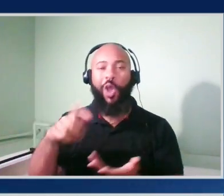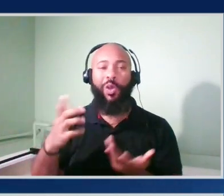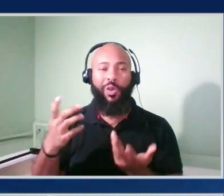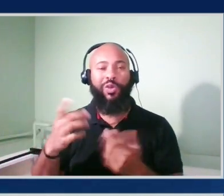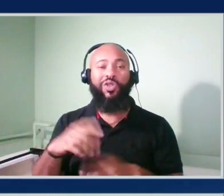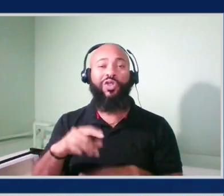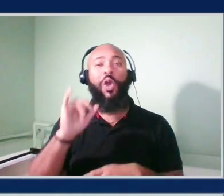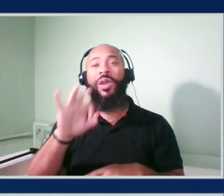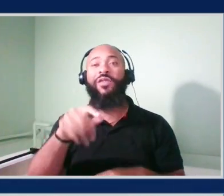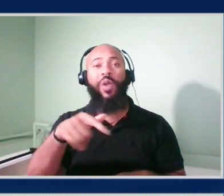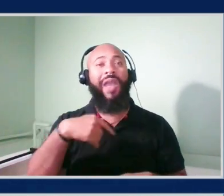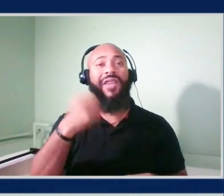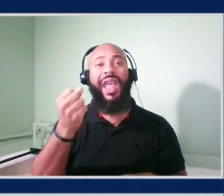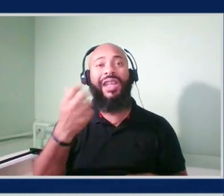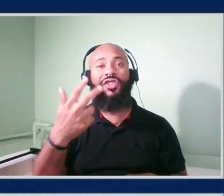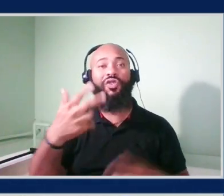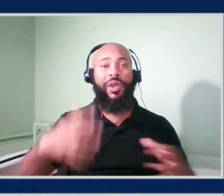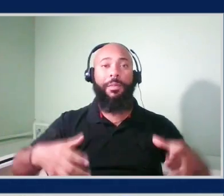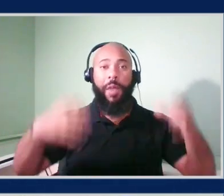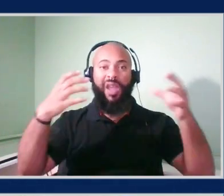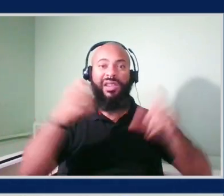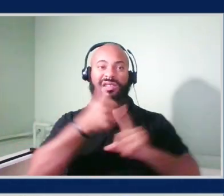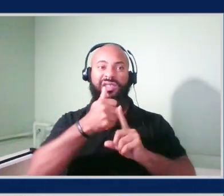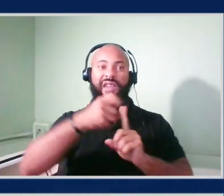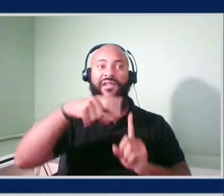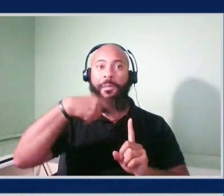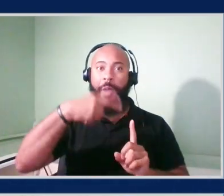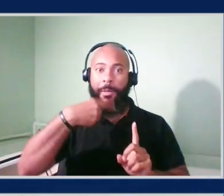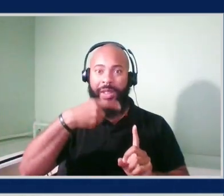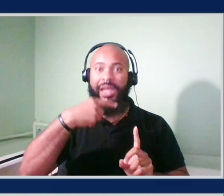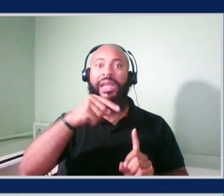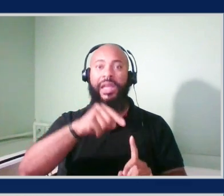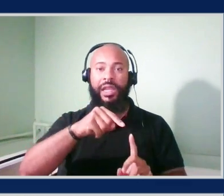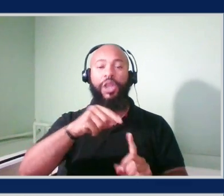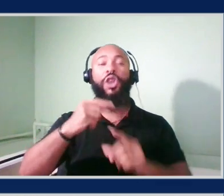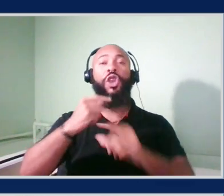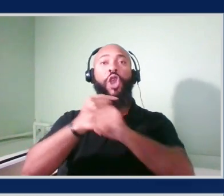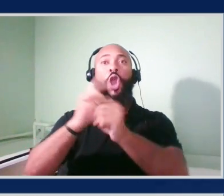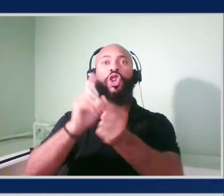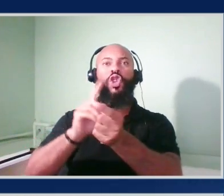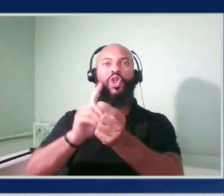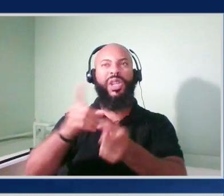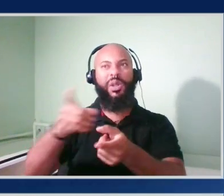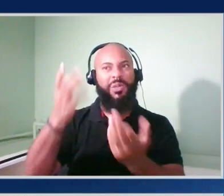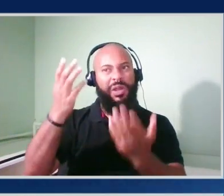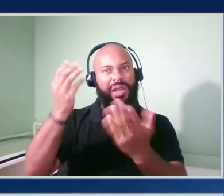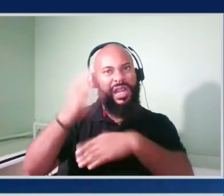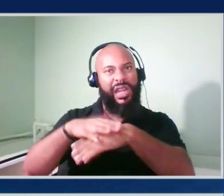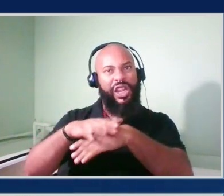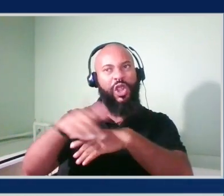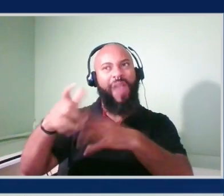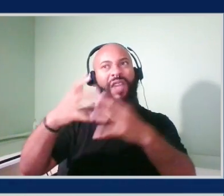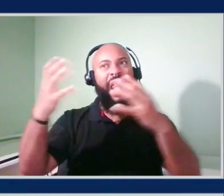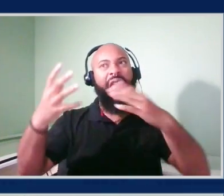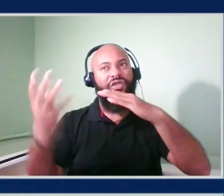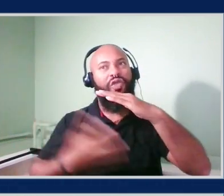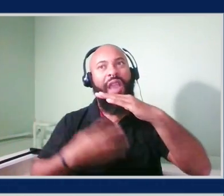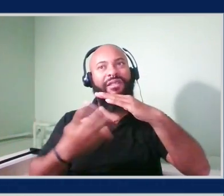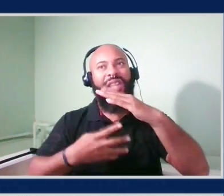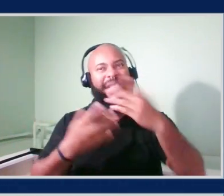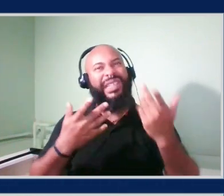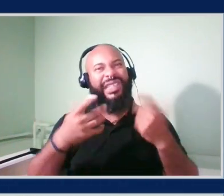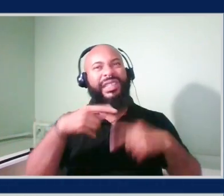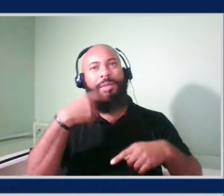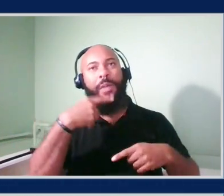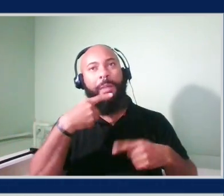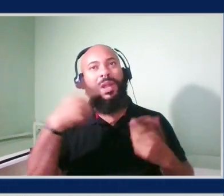S3 bucket that is public, Guard Duty might be like, hey, you have a lot of traffic coming in, it's public, like there can be